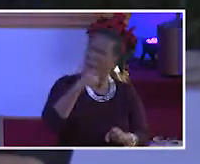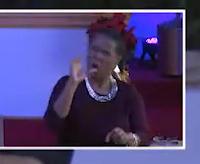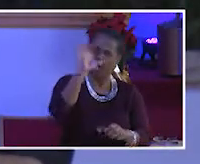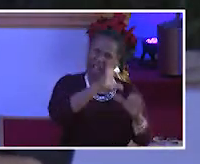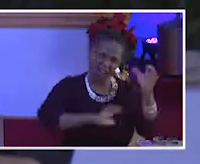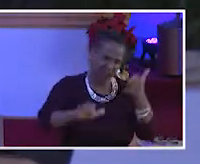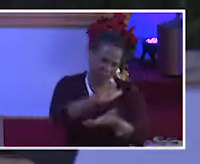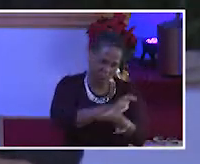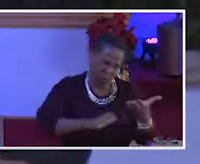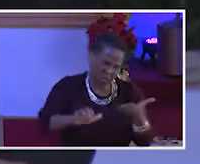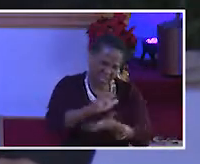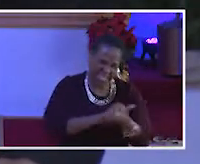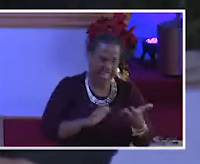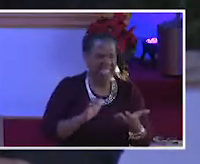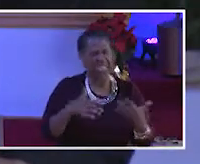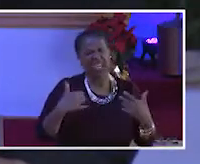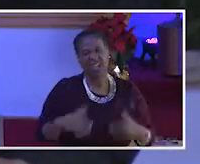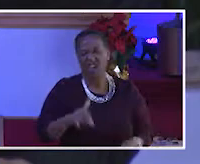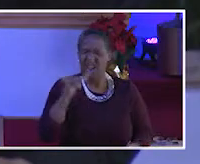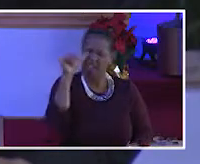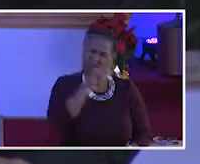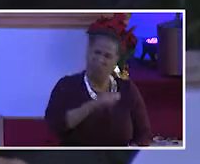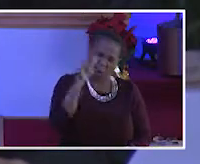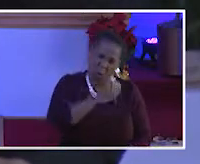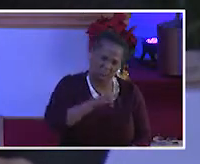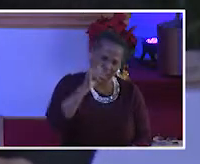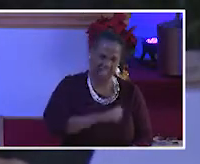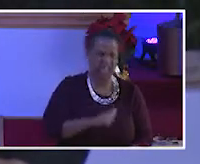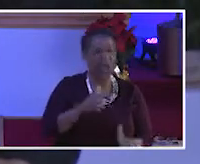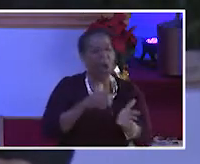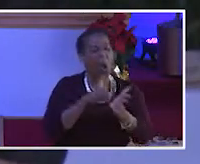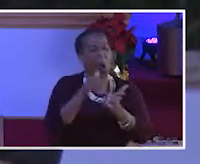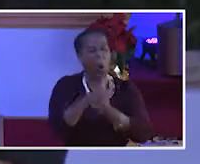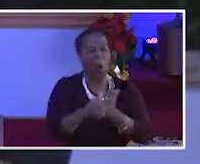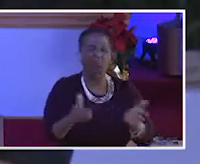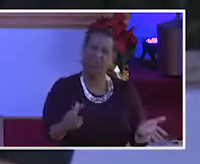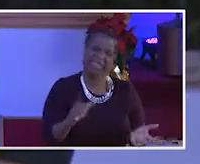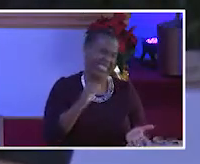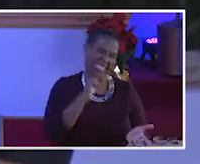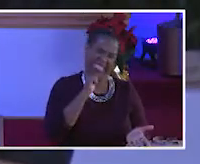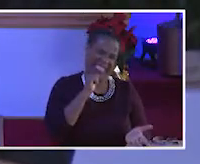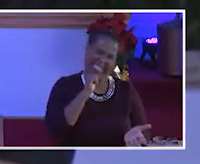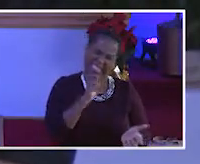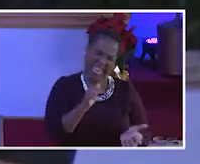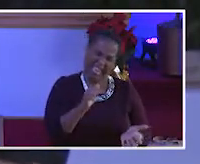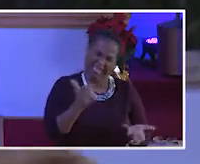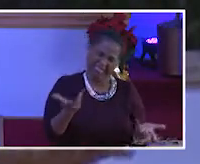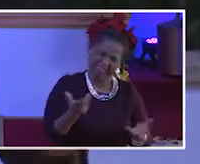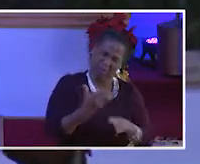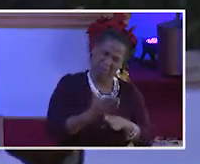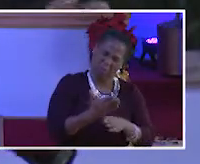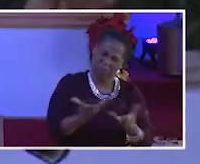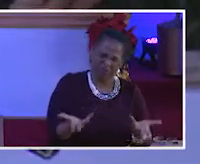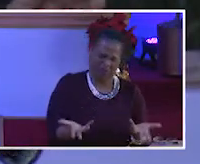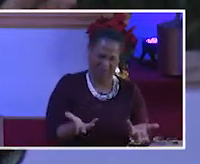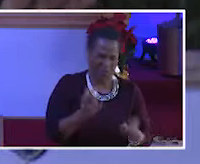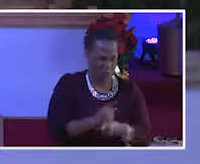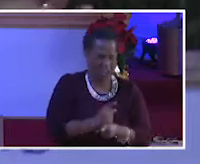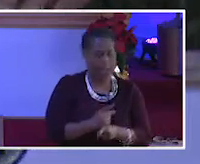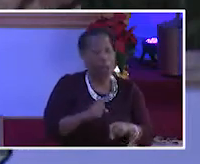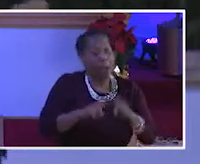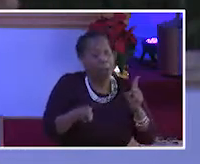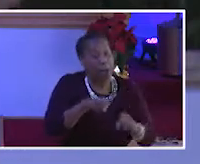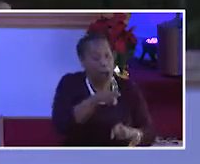confusing, awfully foolish, and awfully imprudent. But when you've got